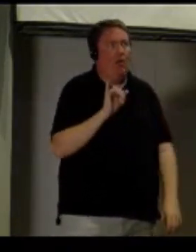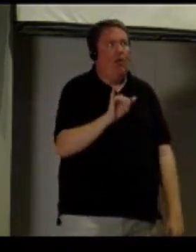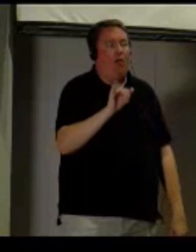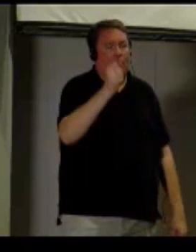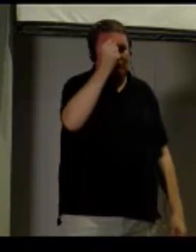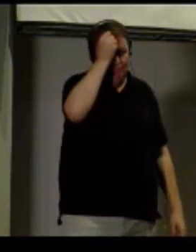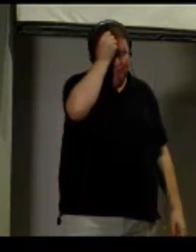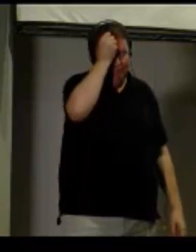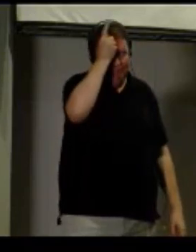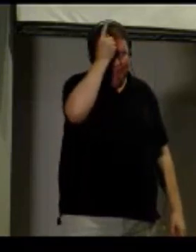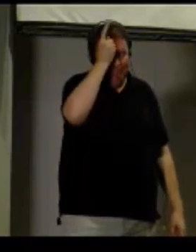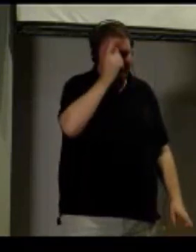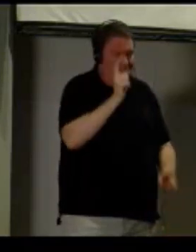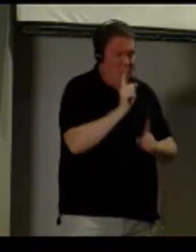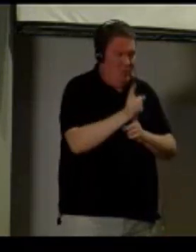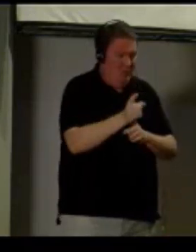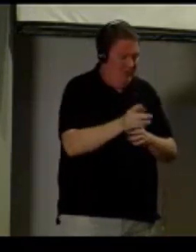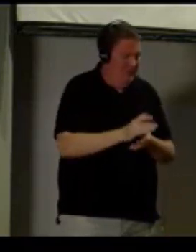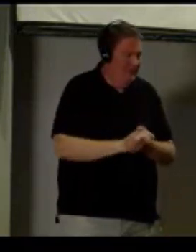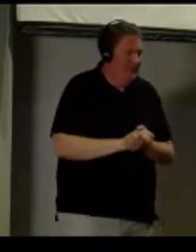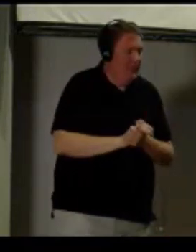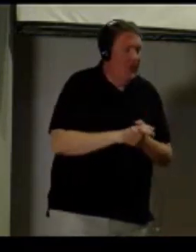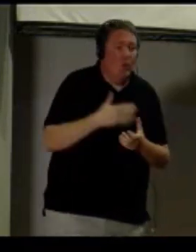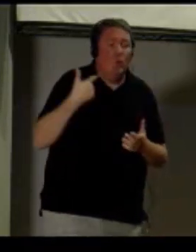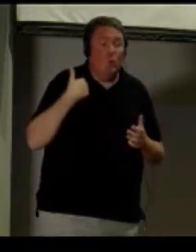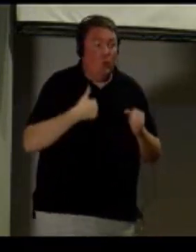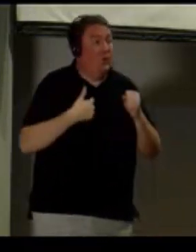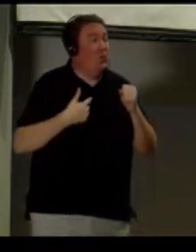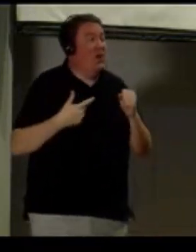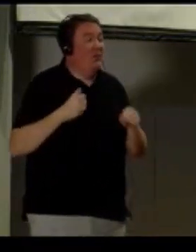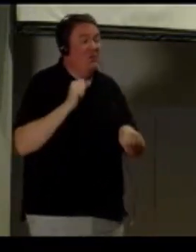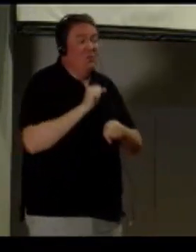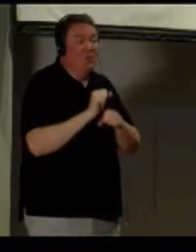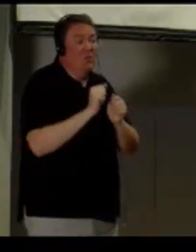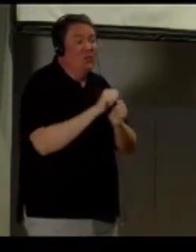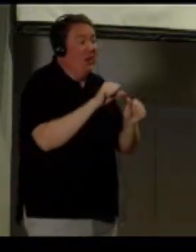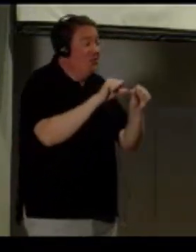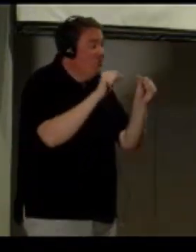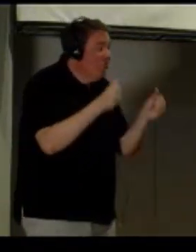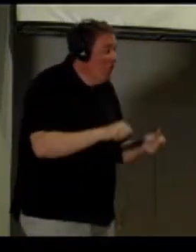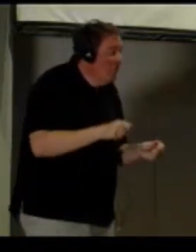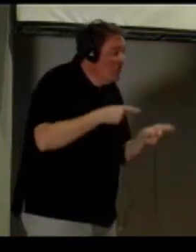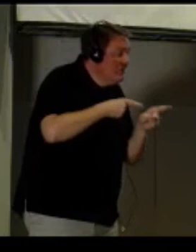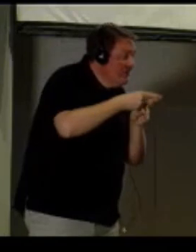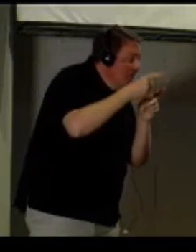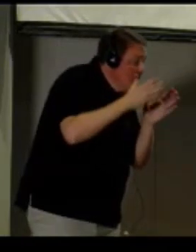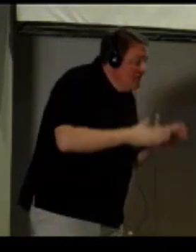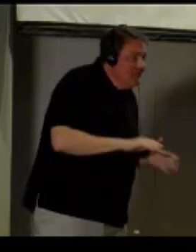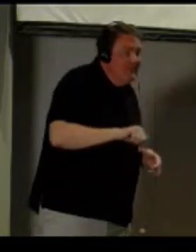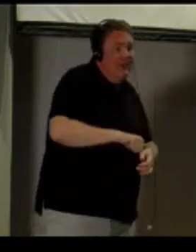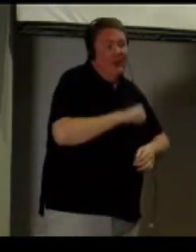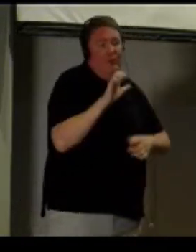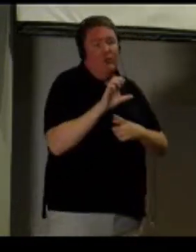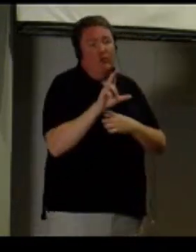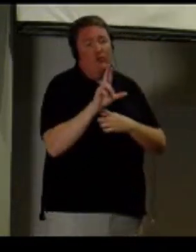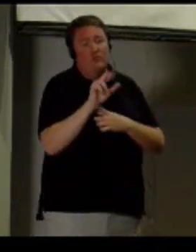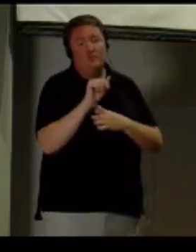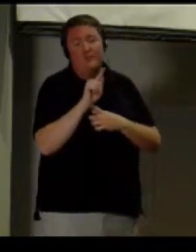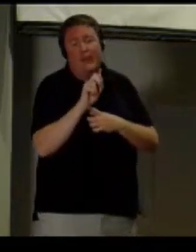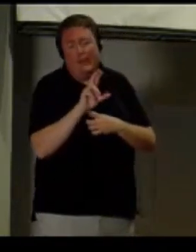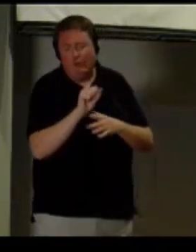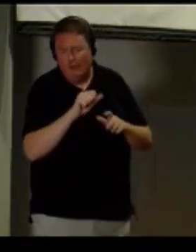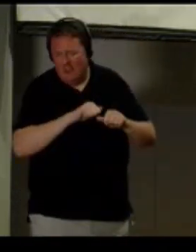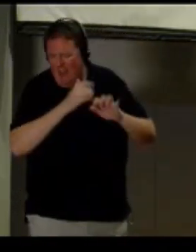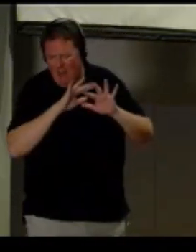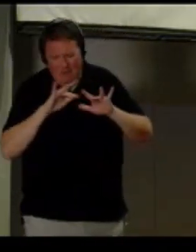We had been in storage with other sculpture specialists, other curators, and the